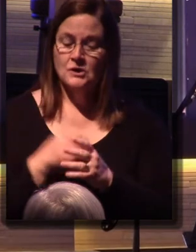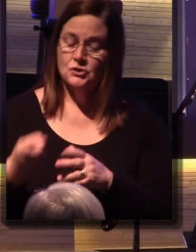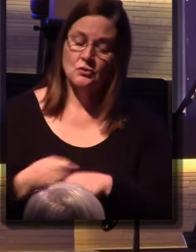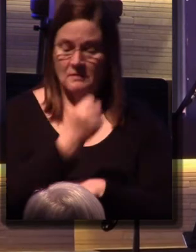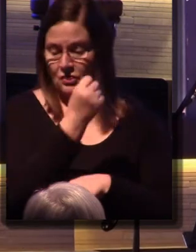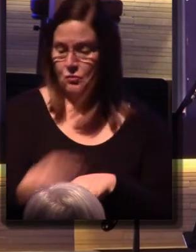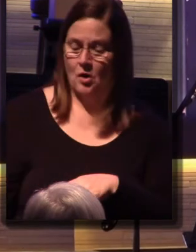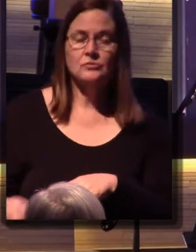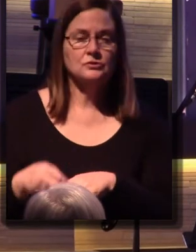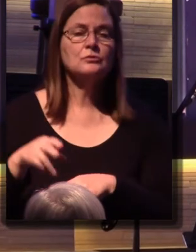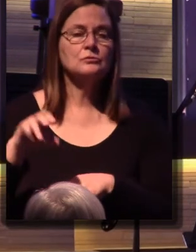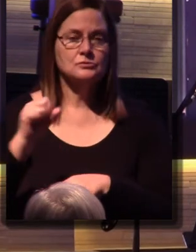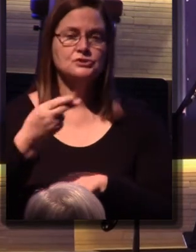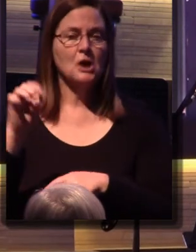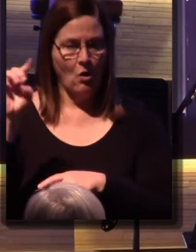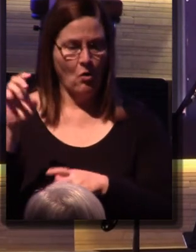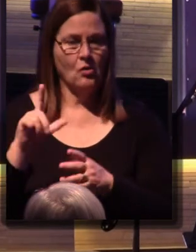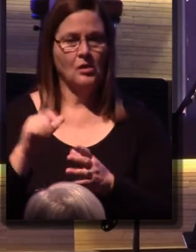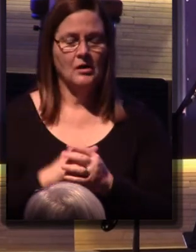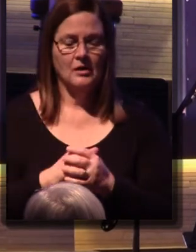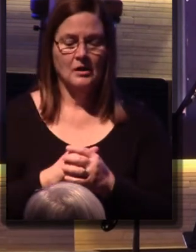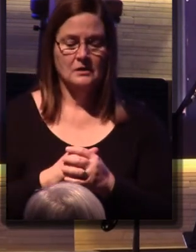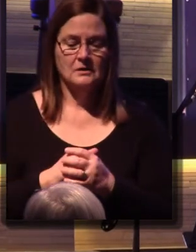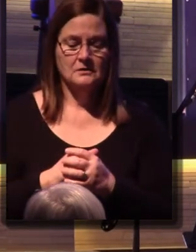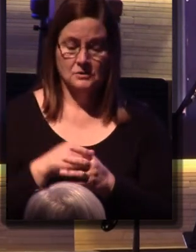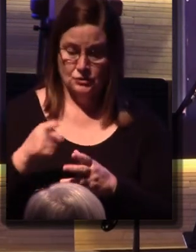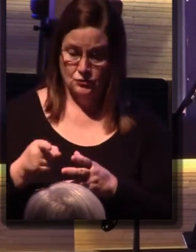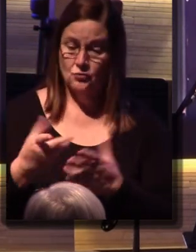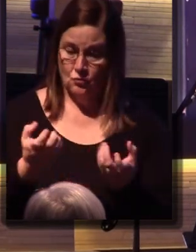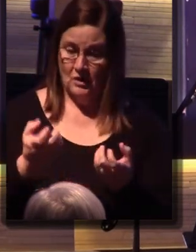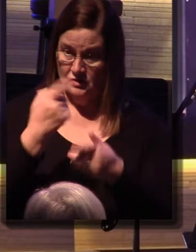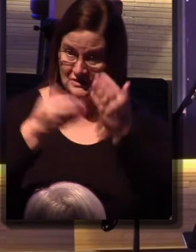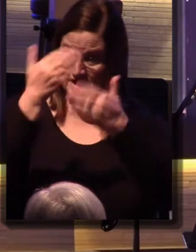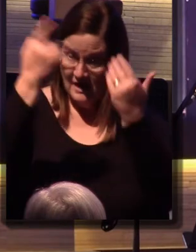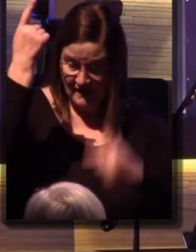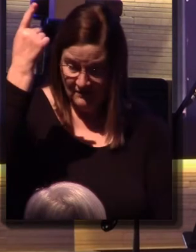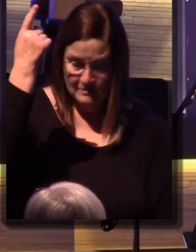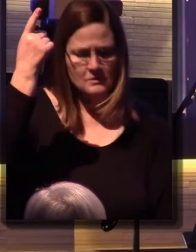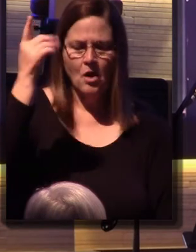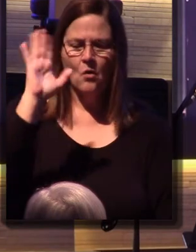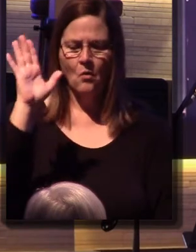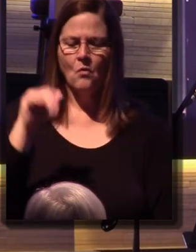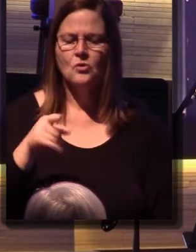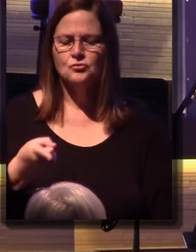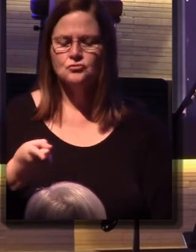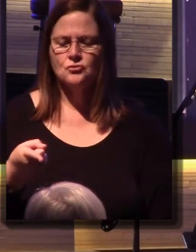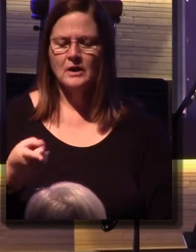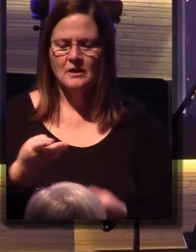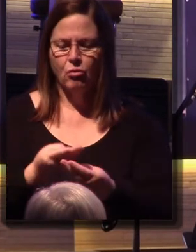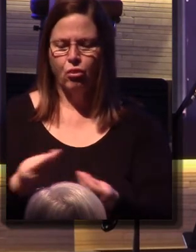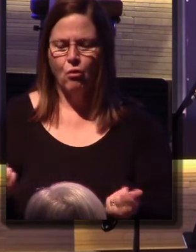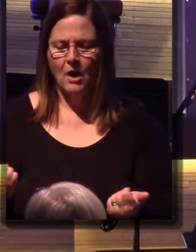for nevertheless you will be thrust down to Sheol, to the recesses of the pit. So you wanted to ascend to heaven? No, you end